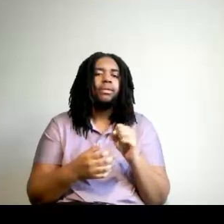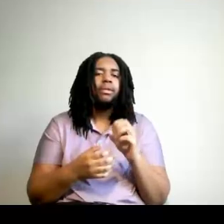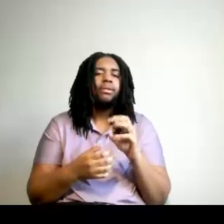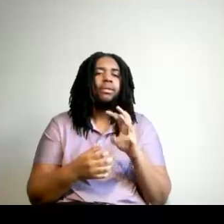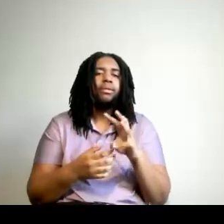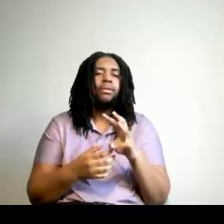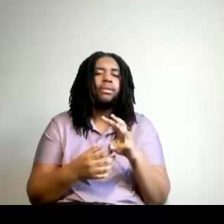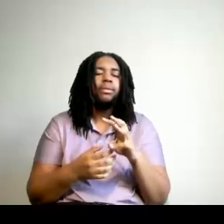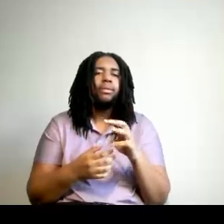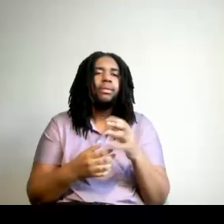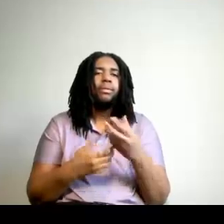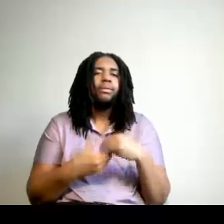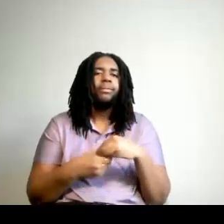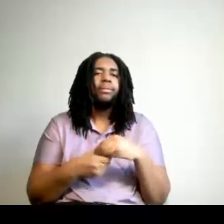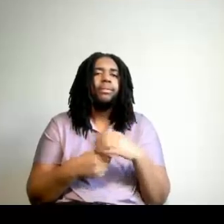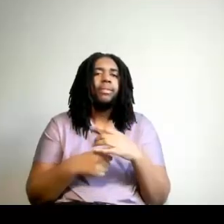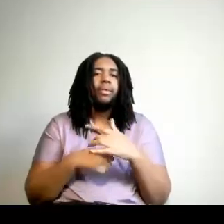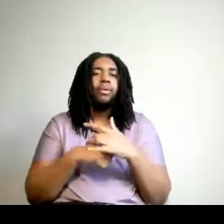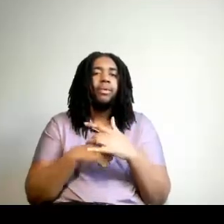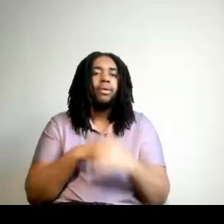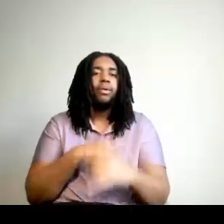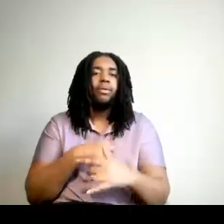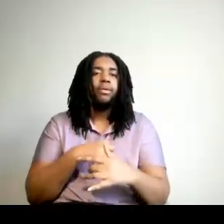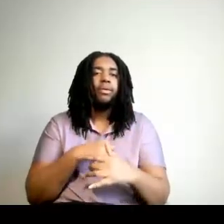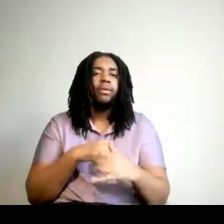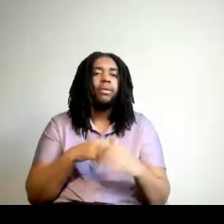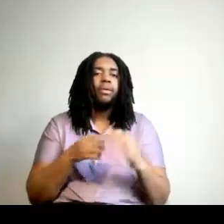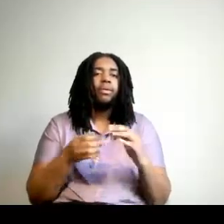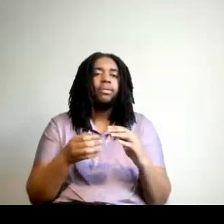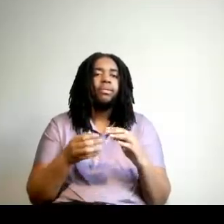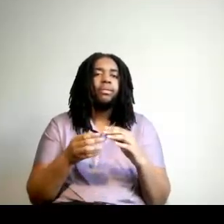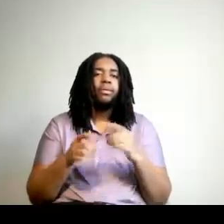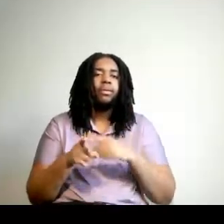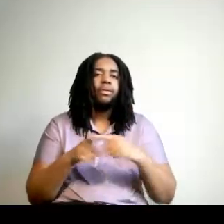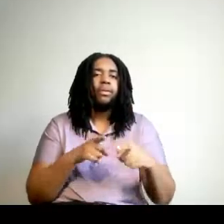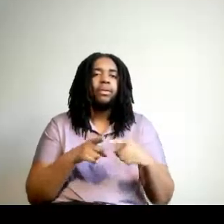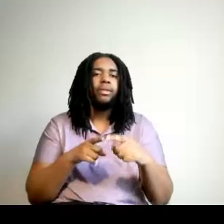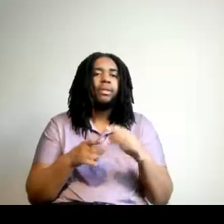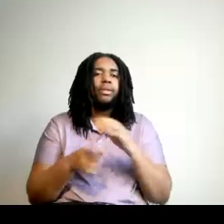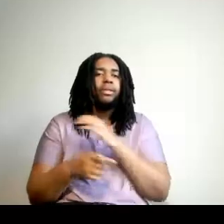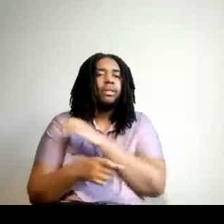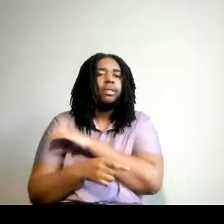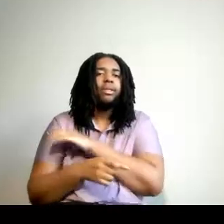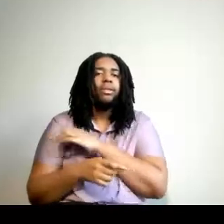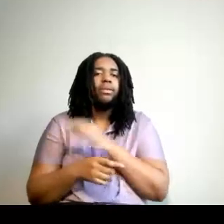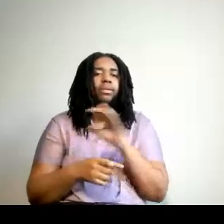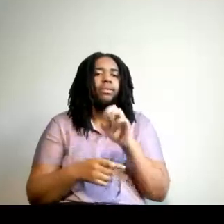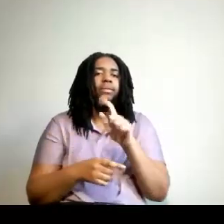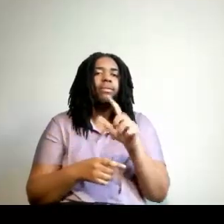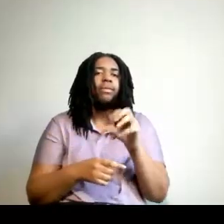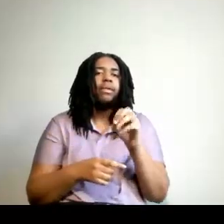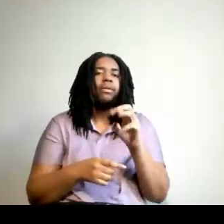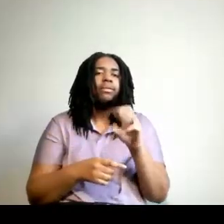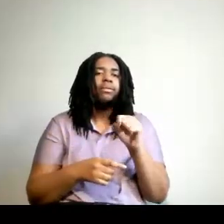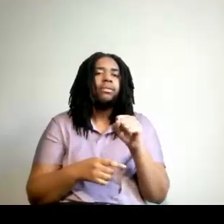career cellular biologists or clinical fellows and community members to learn together,